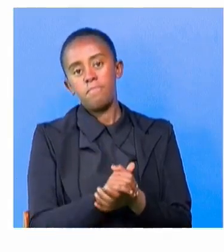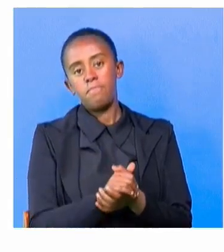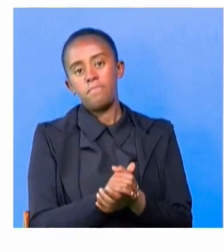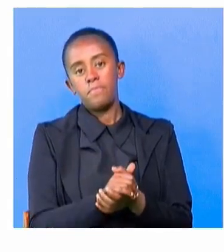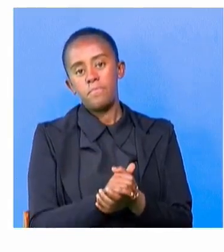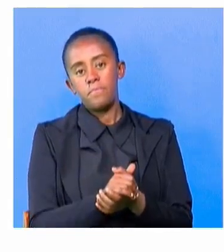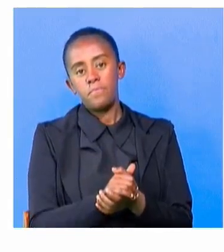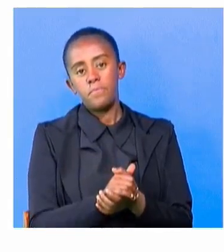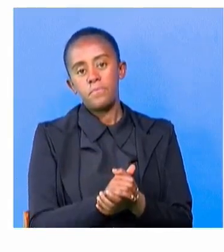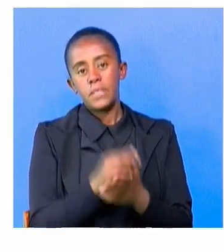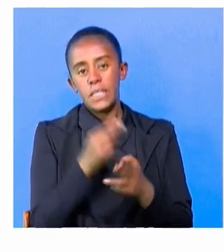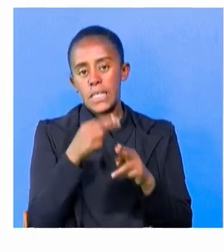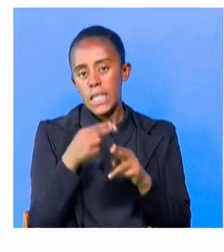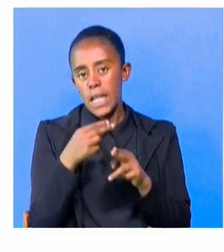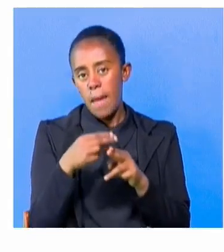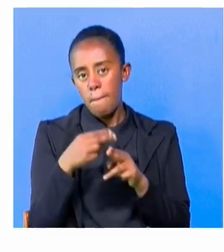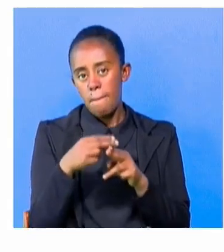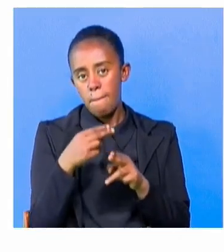name